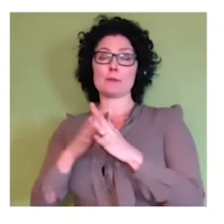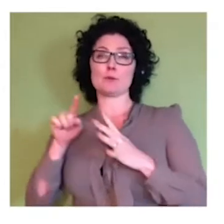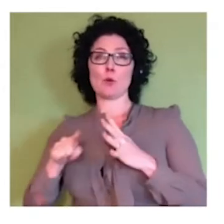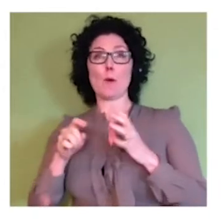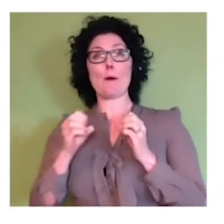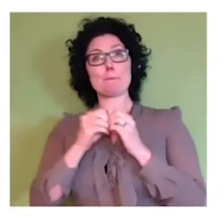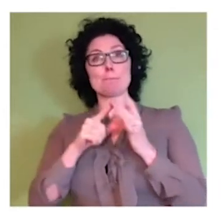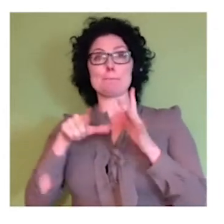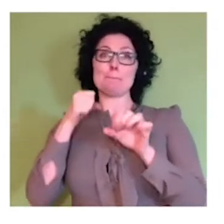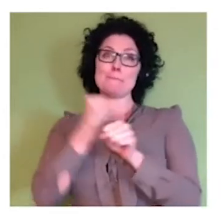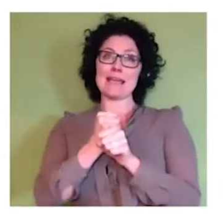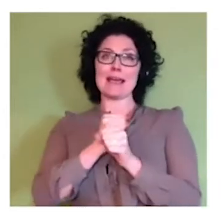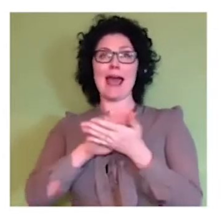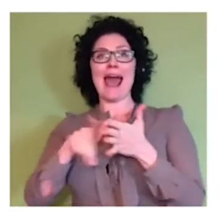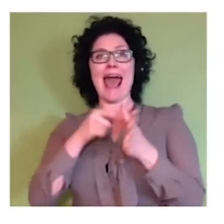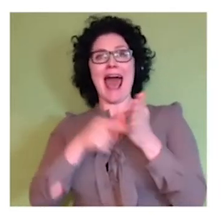talk.